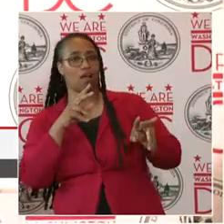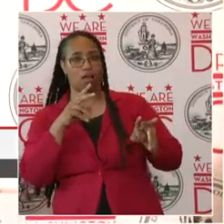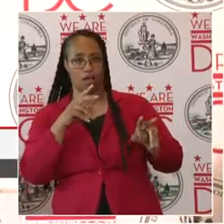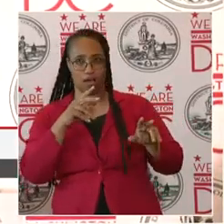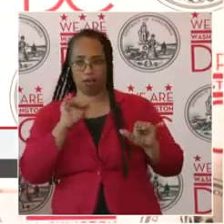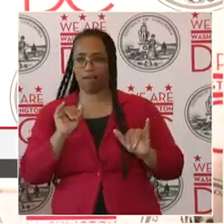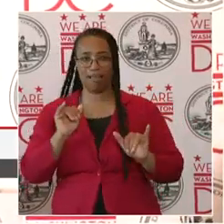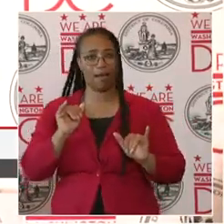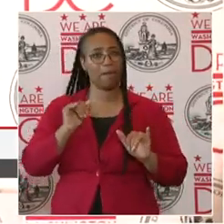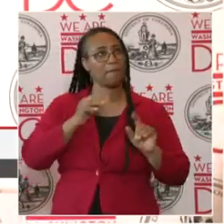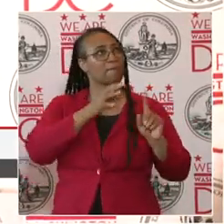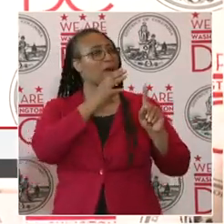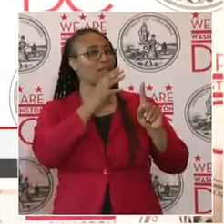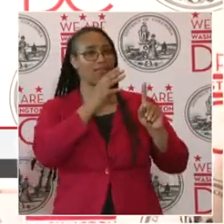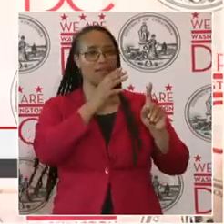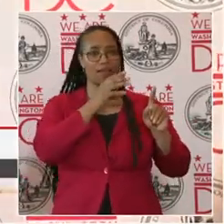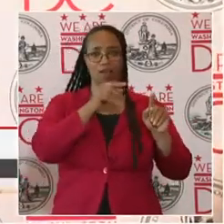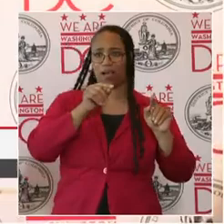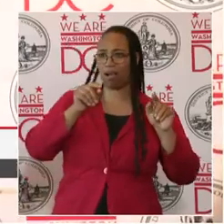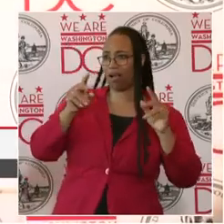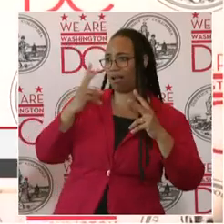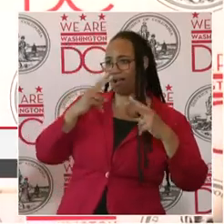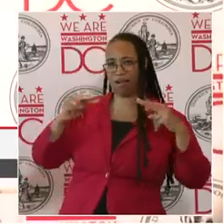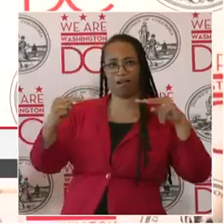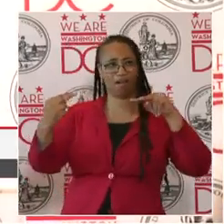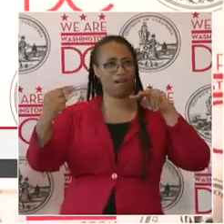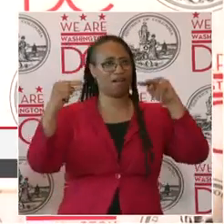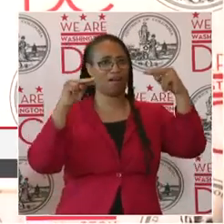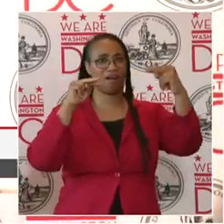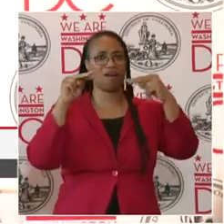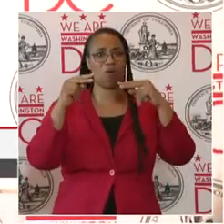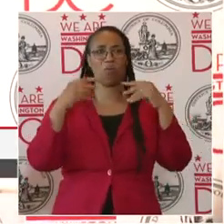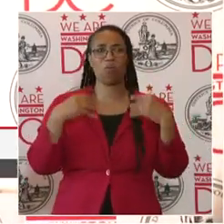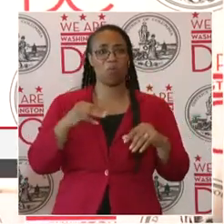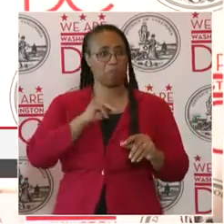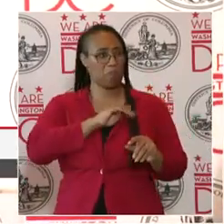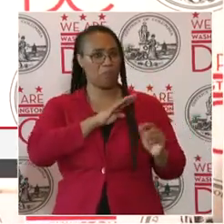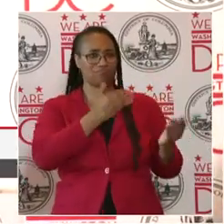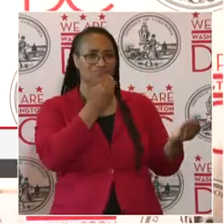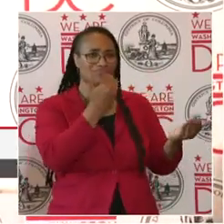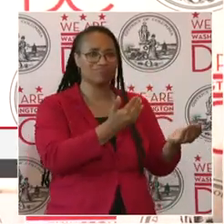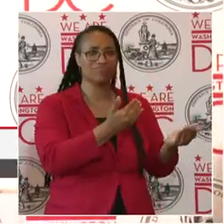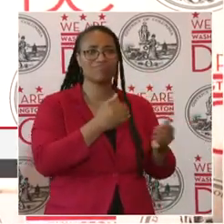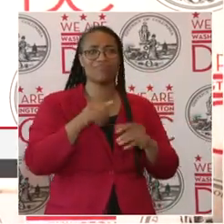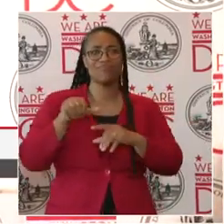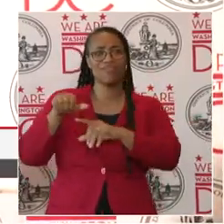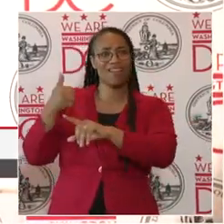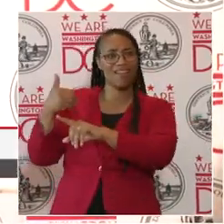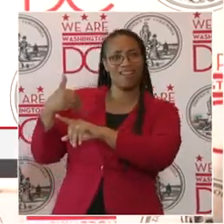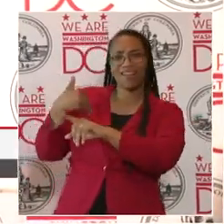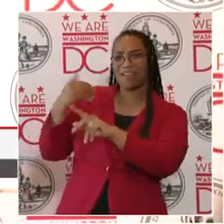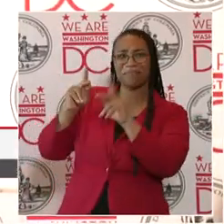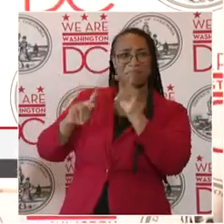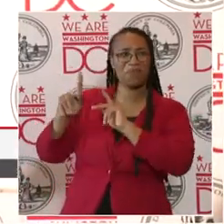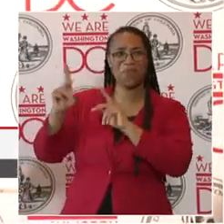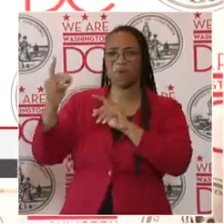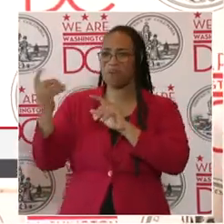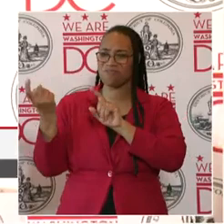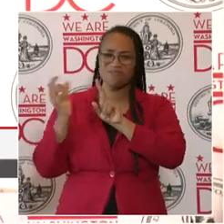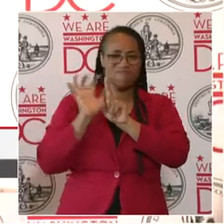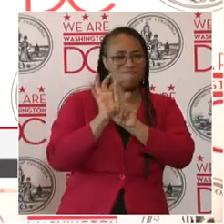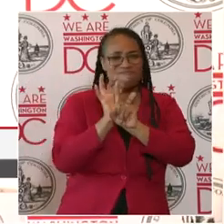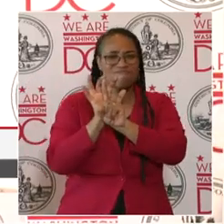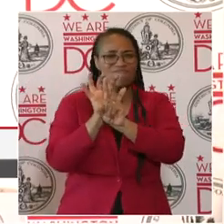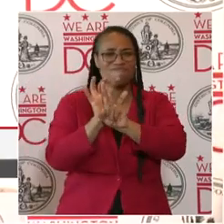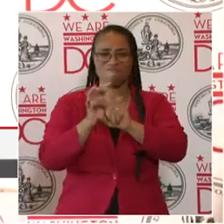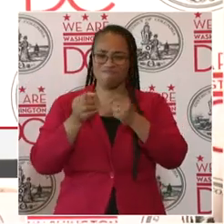So to you all, to our city, to our mayor, leadership, to my youngins that go hard every day to prevent